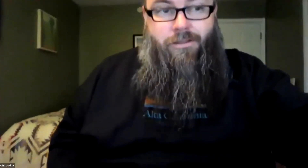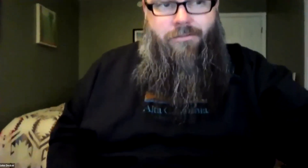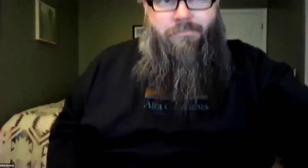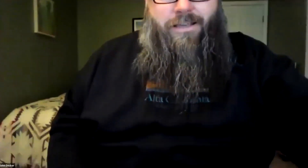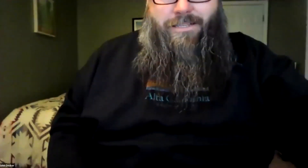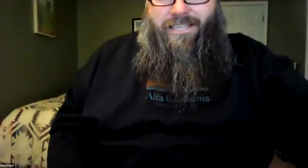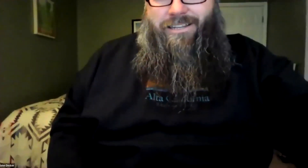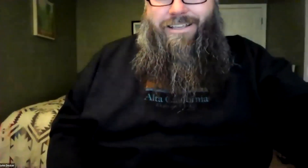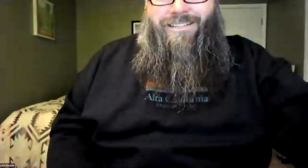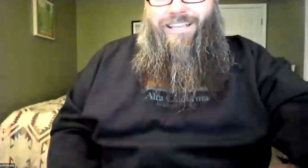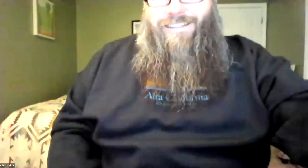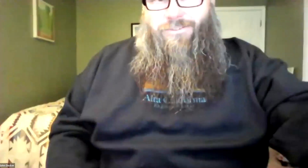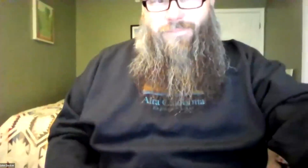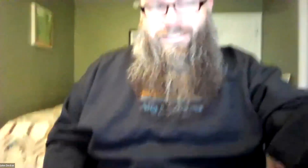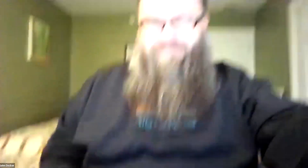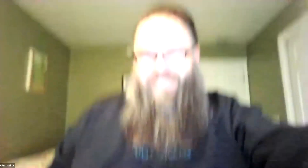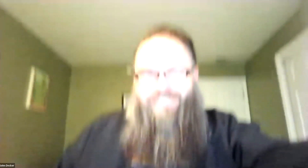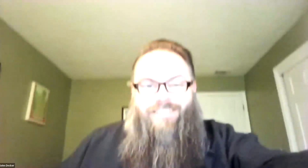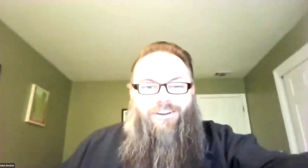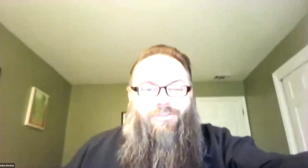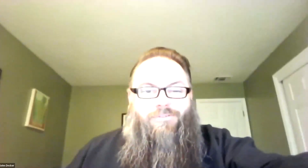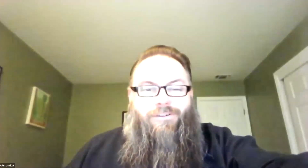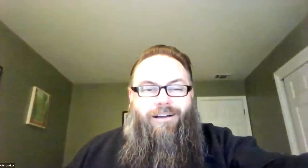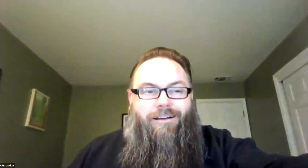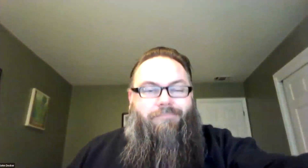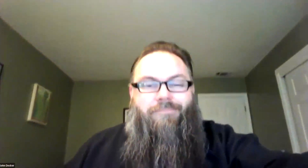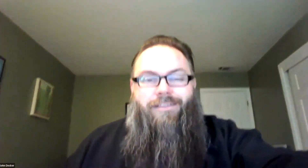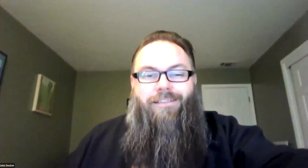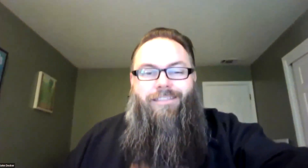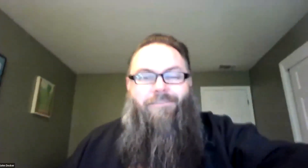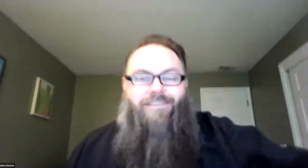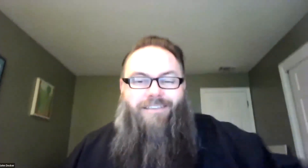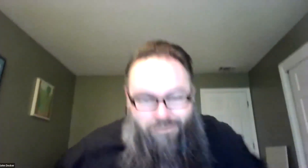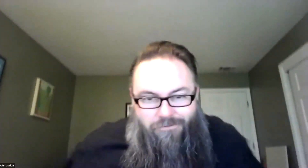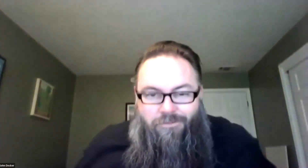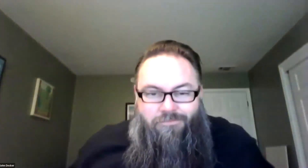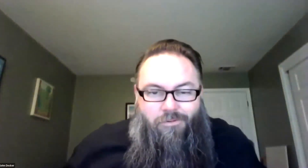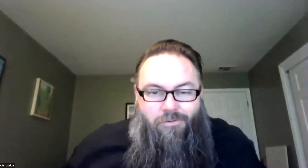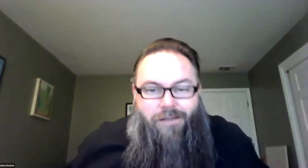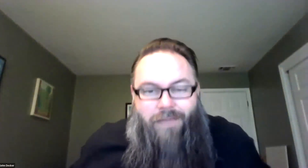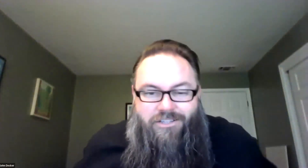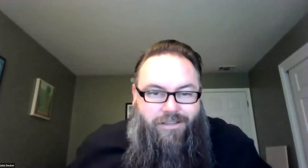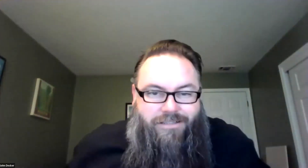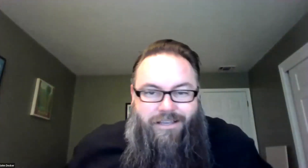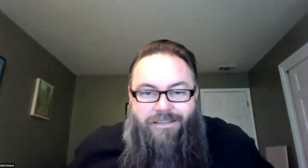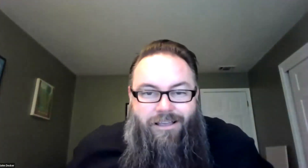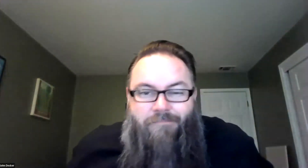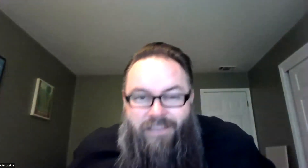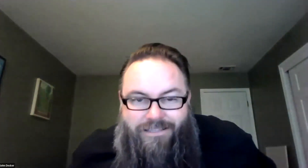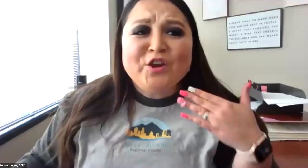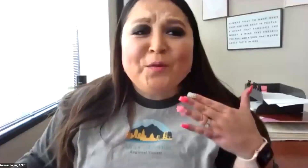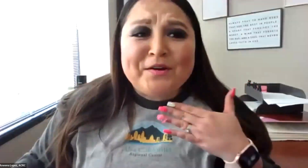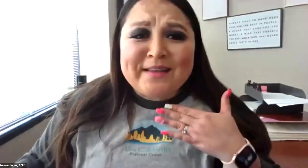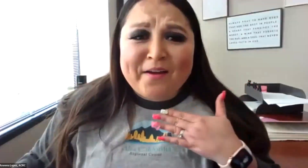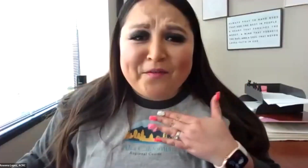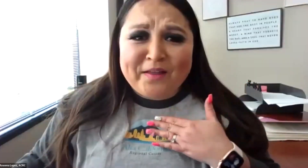logo because it's hidden a little bit. And so that being said, we'll work on matching one of these days. I think